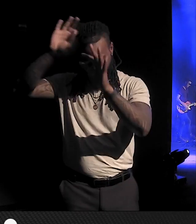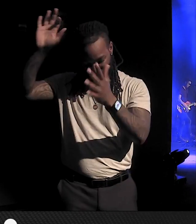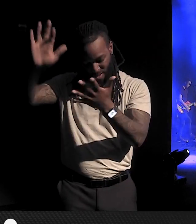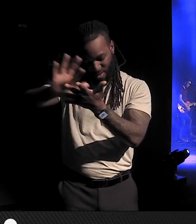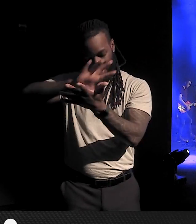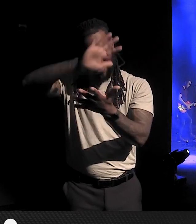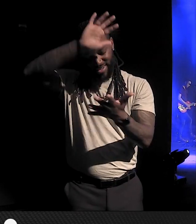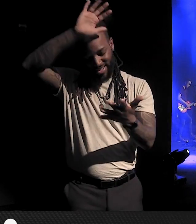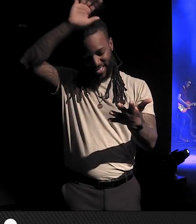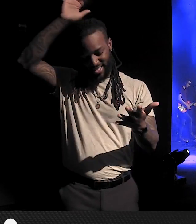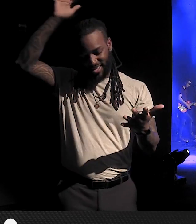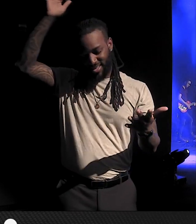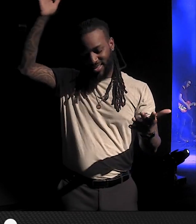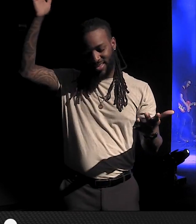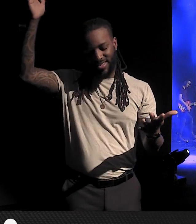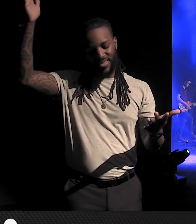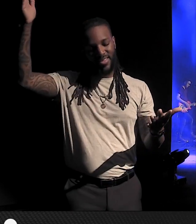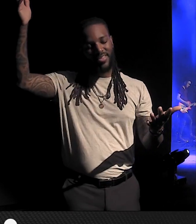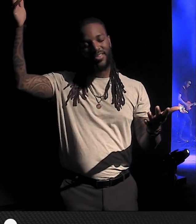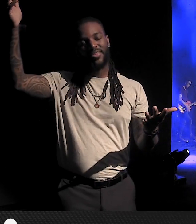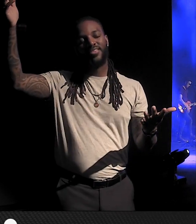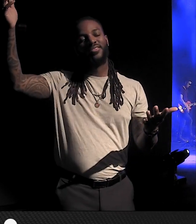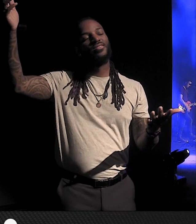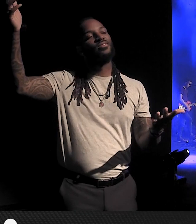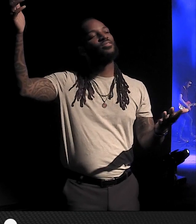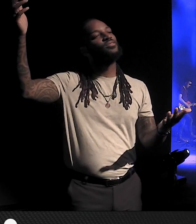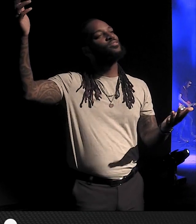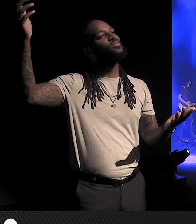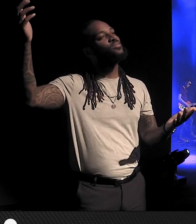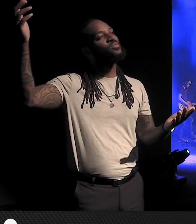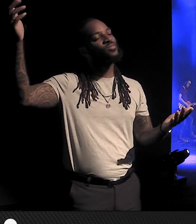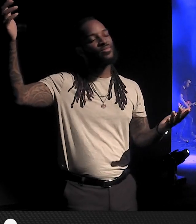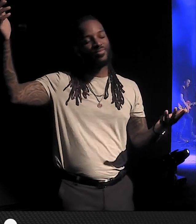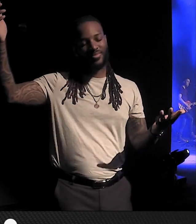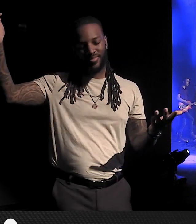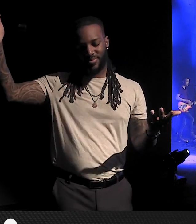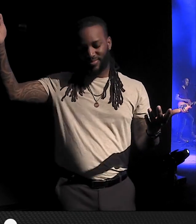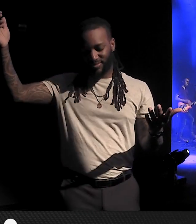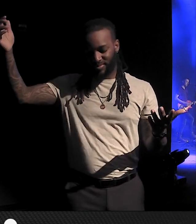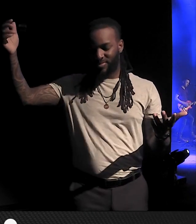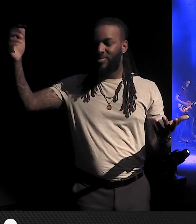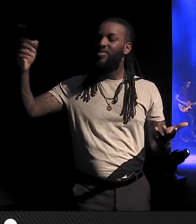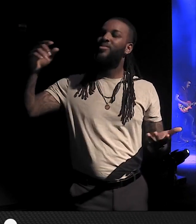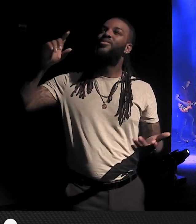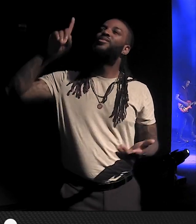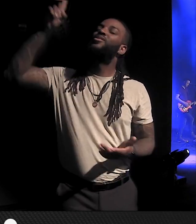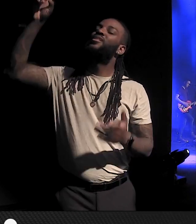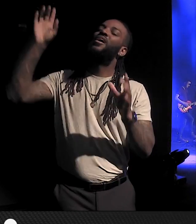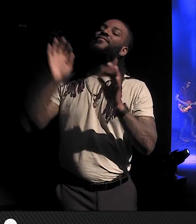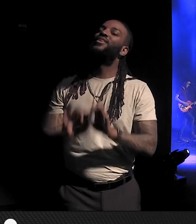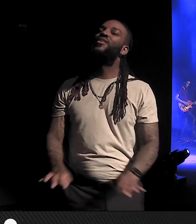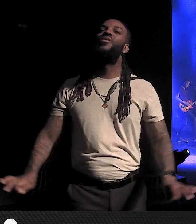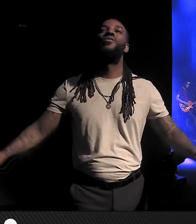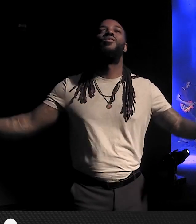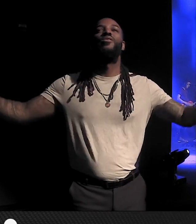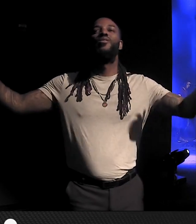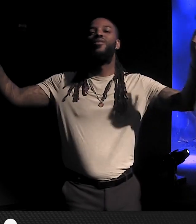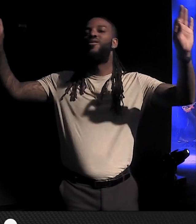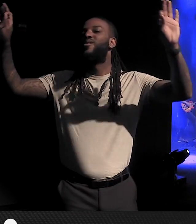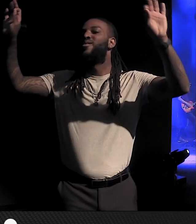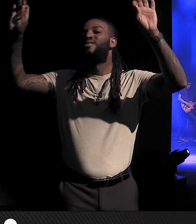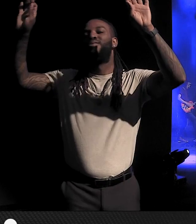deserve the glory. So we make room for you, Lord, 'cause you're worthy of it